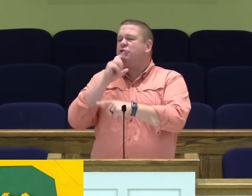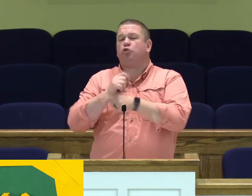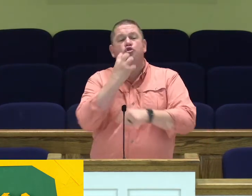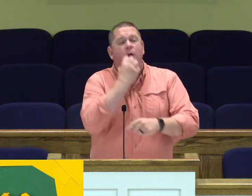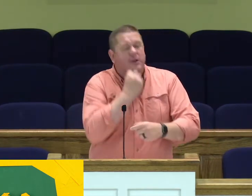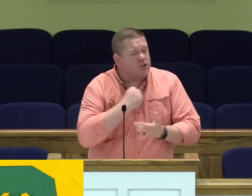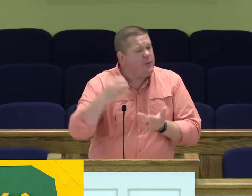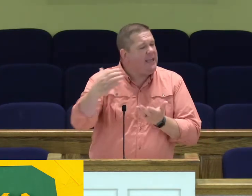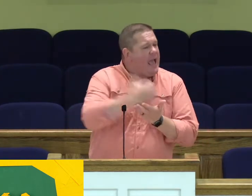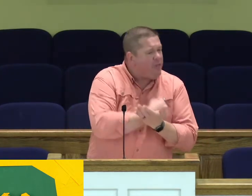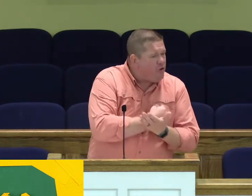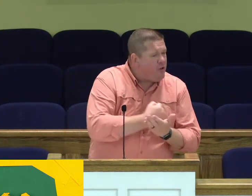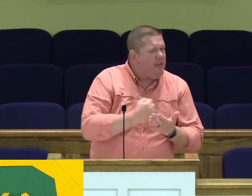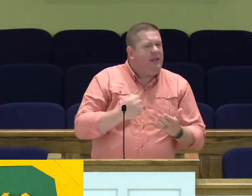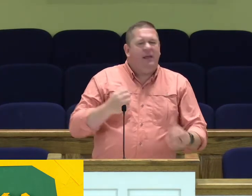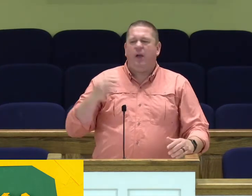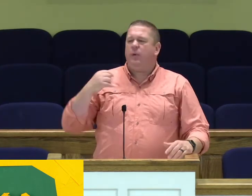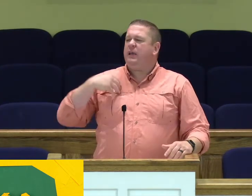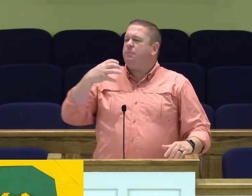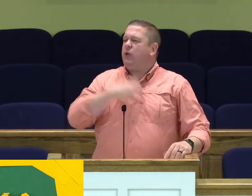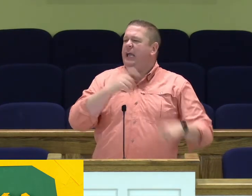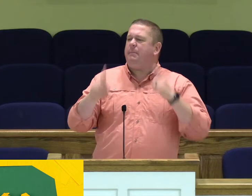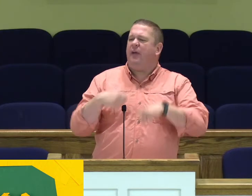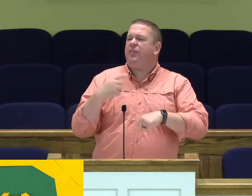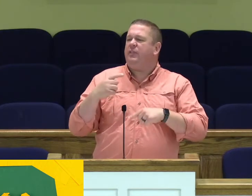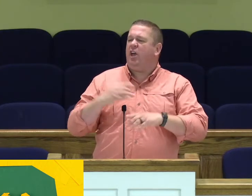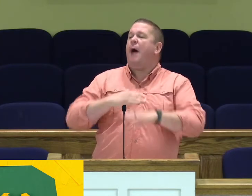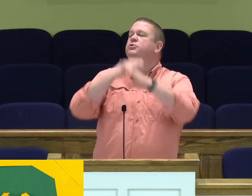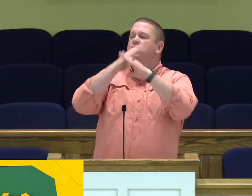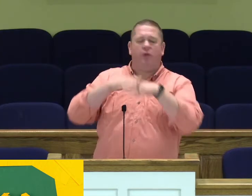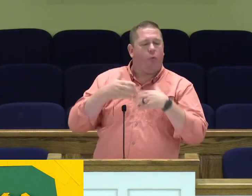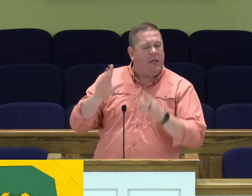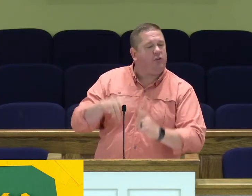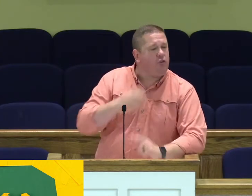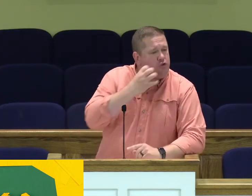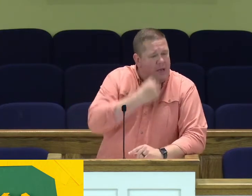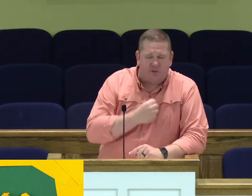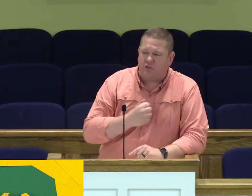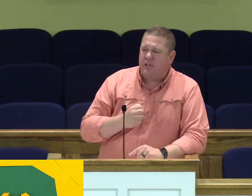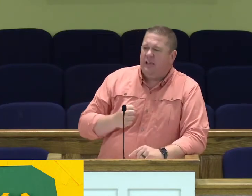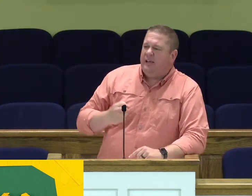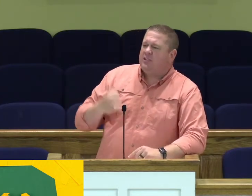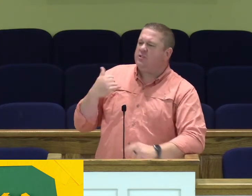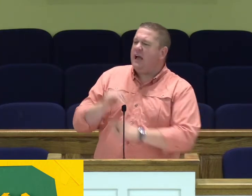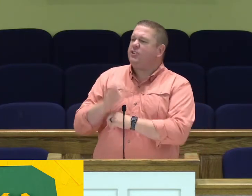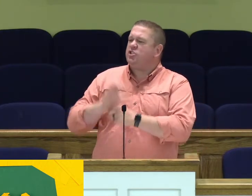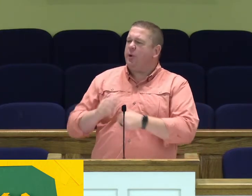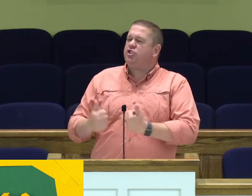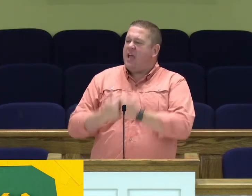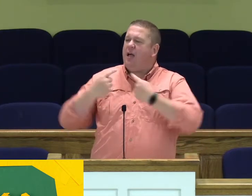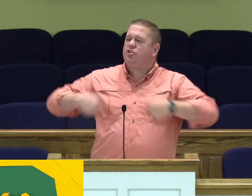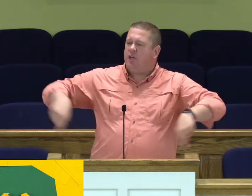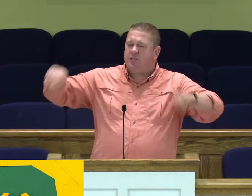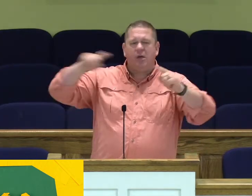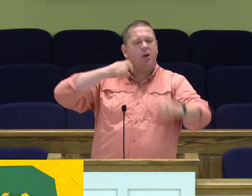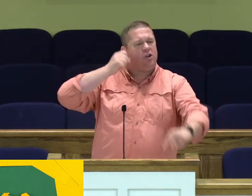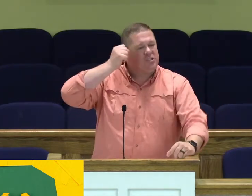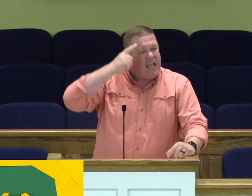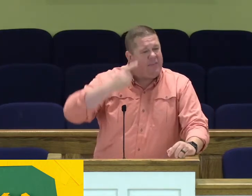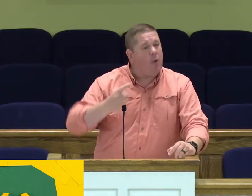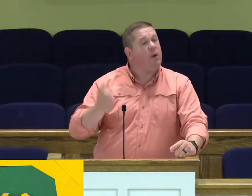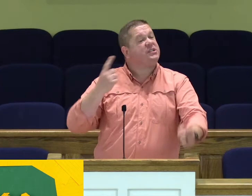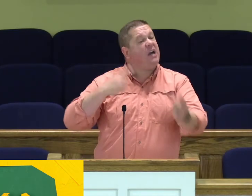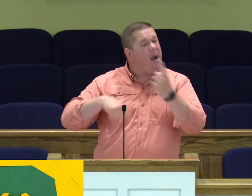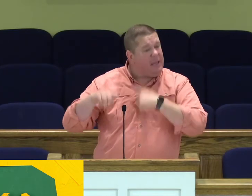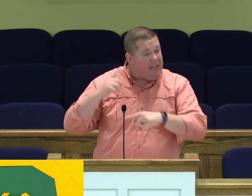the actual treasures we gathered, and we complain about the obstacles on the way to the treasures. And so tonight, church, I want to challenge us to